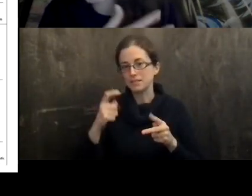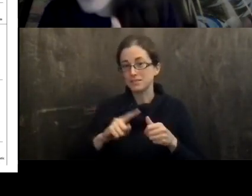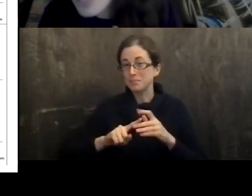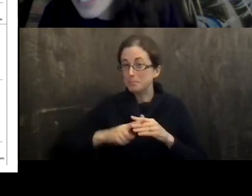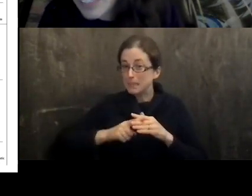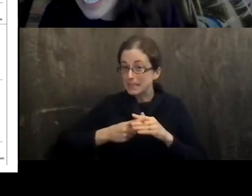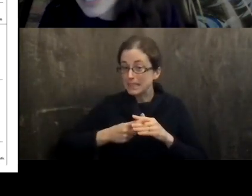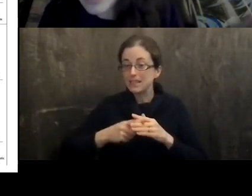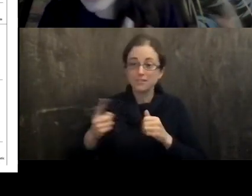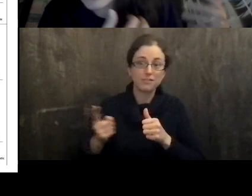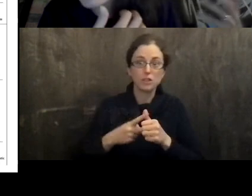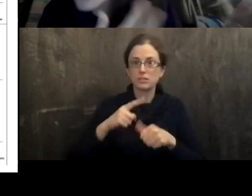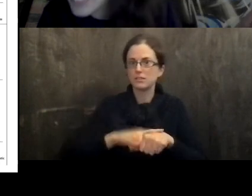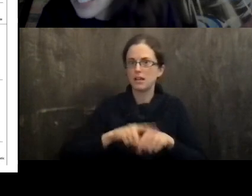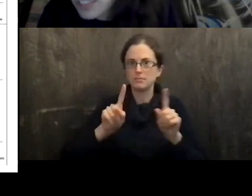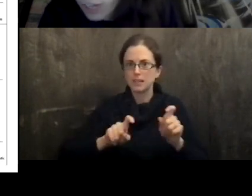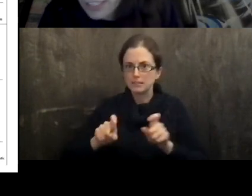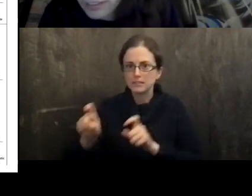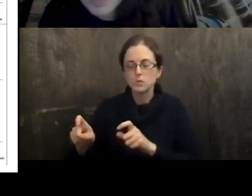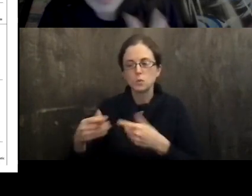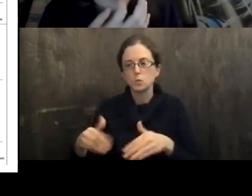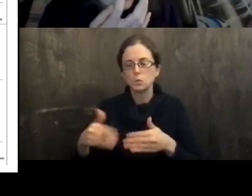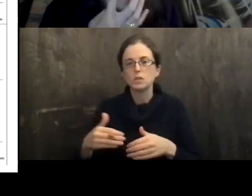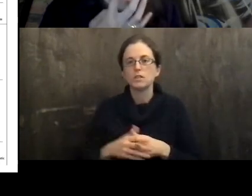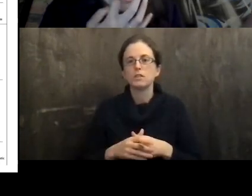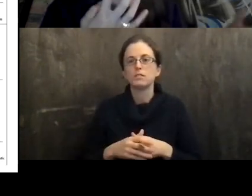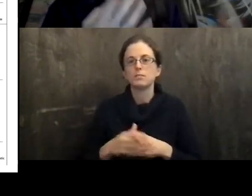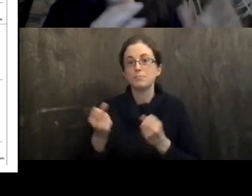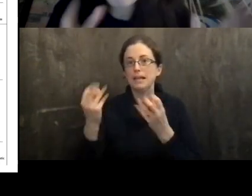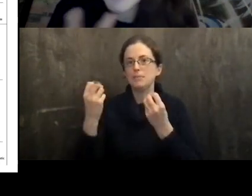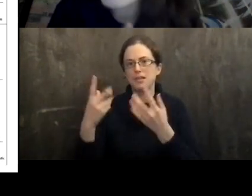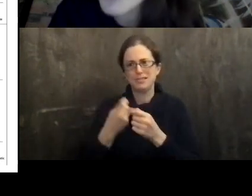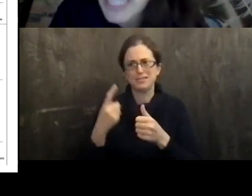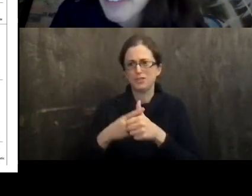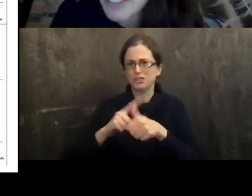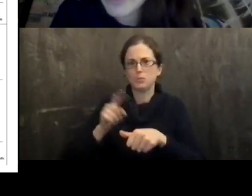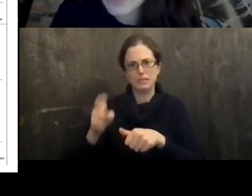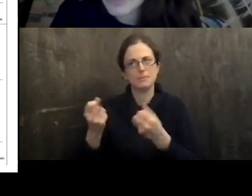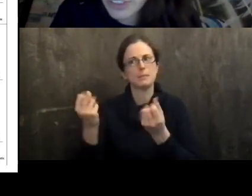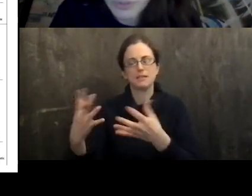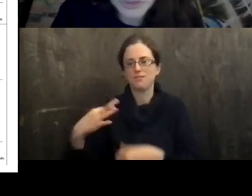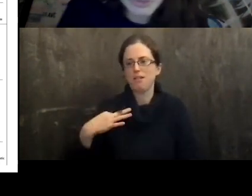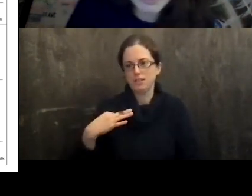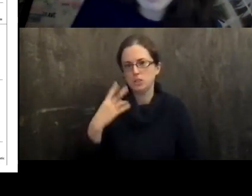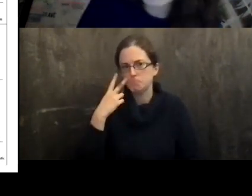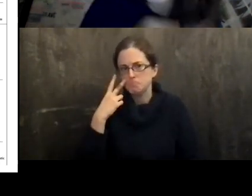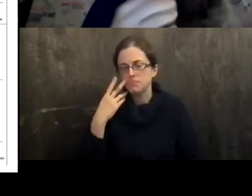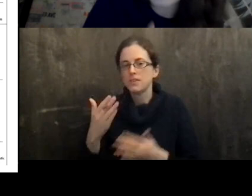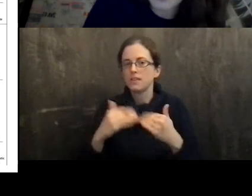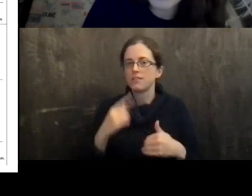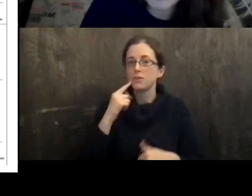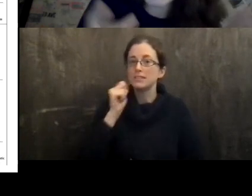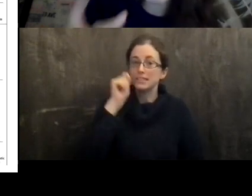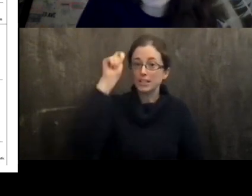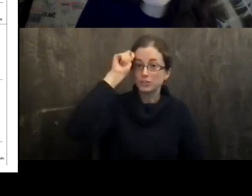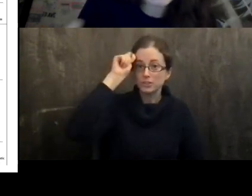There were thousands of kids in the teenage trials. And for the 5 to 11-year-old group, it started